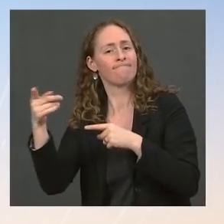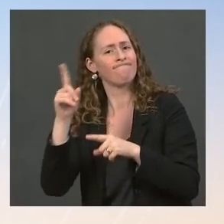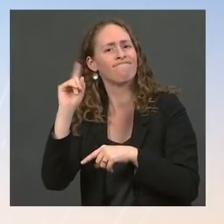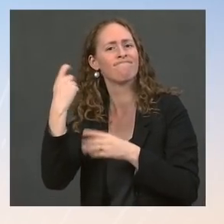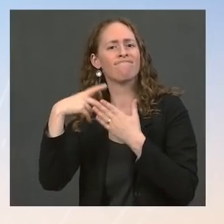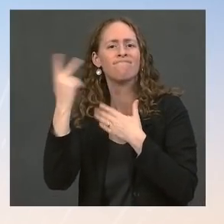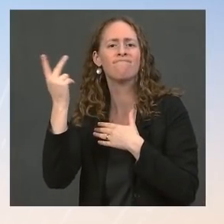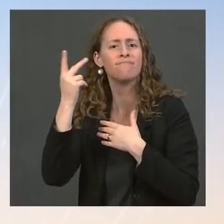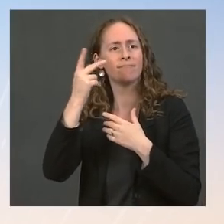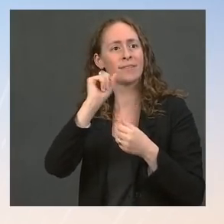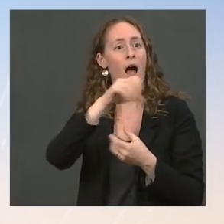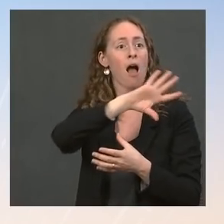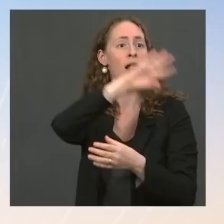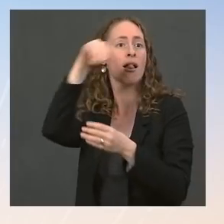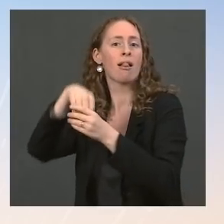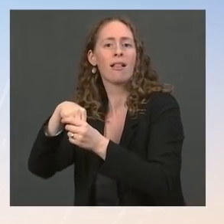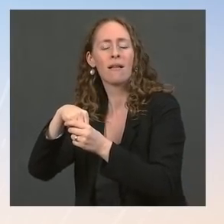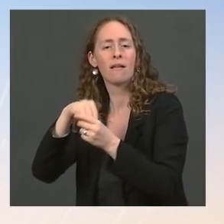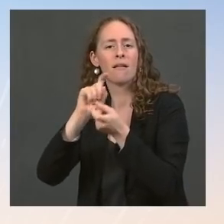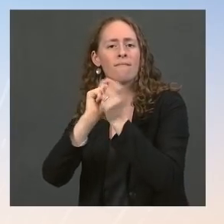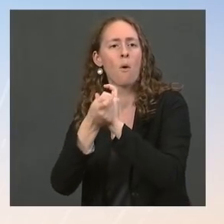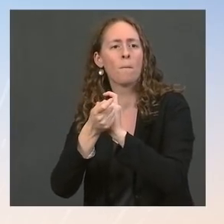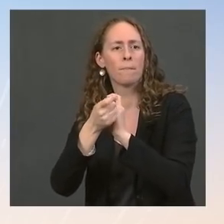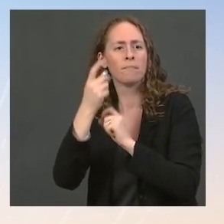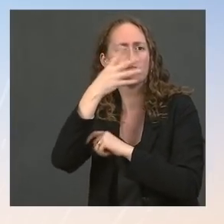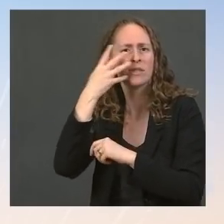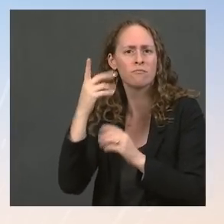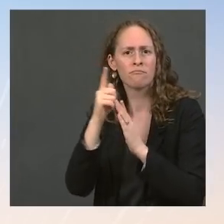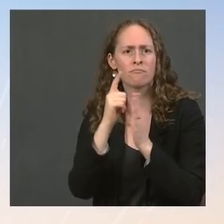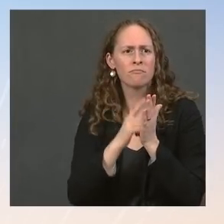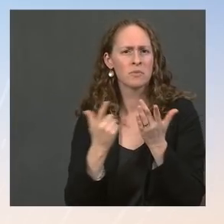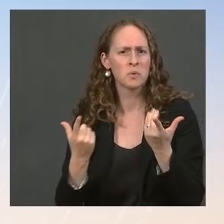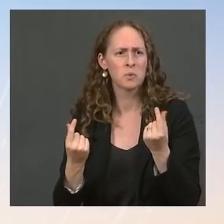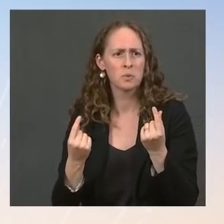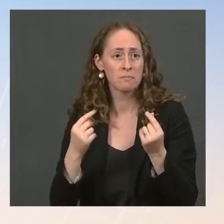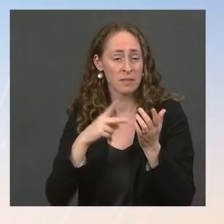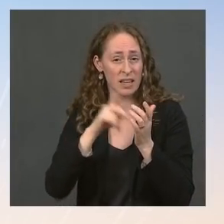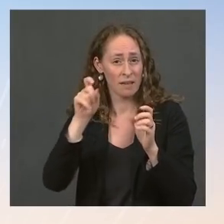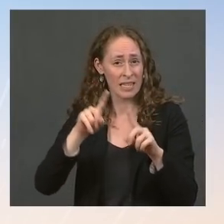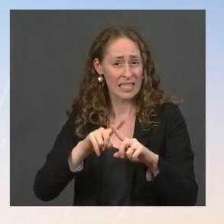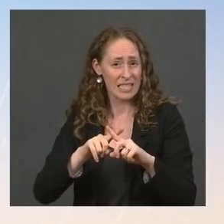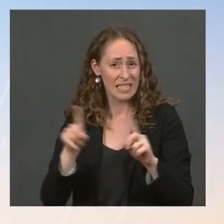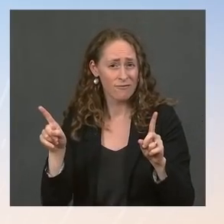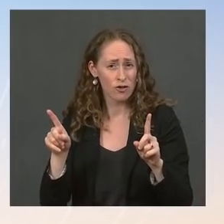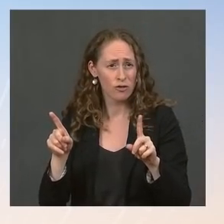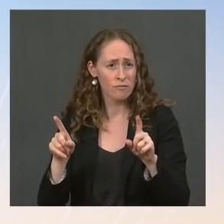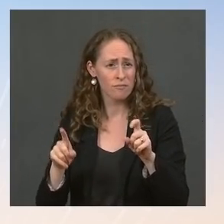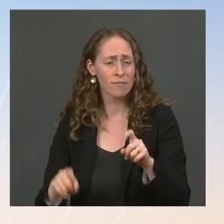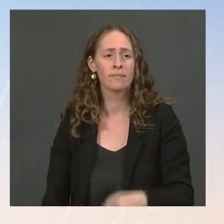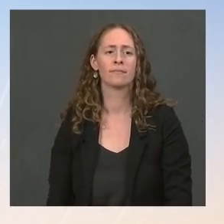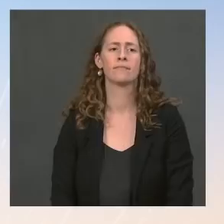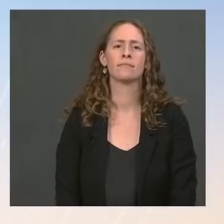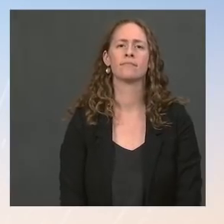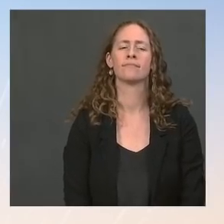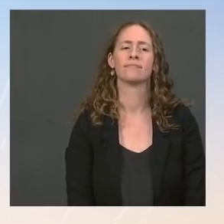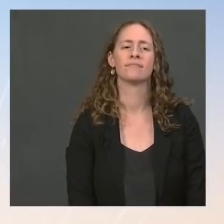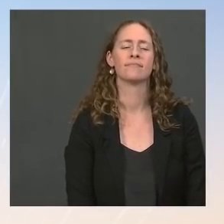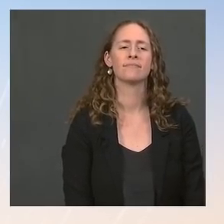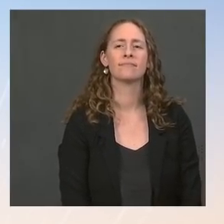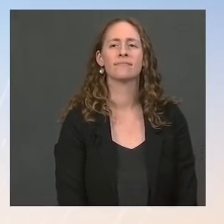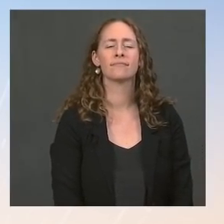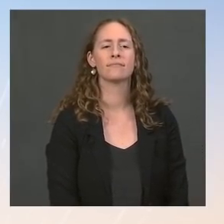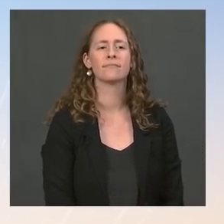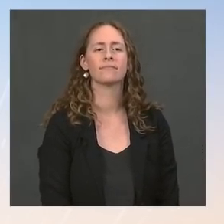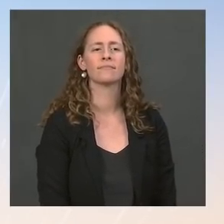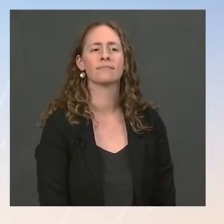provisions that were part of that. Is there going to be some different push? Well, maybe it will prompt a greater push on the Hill for